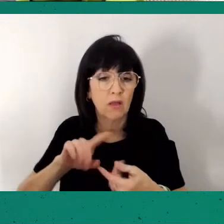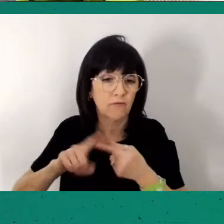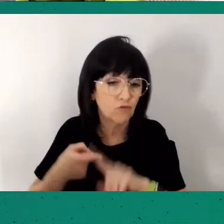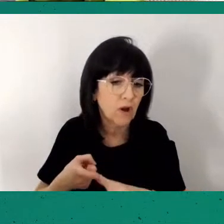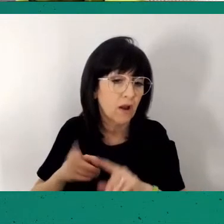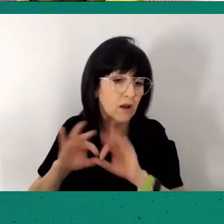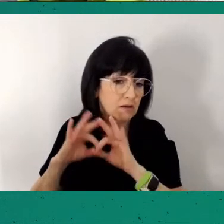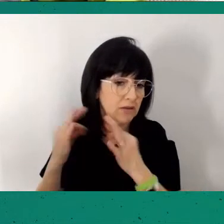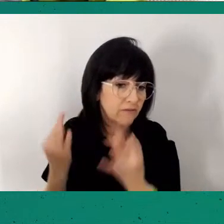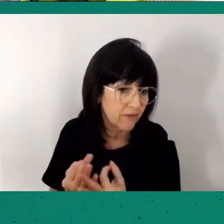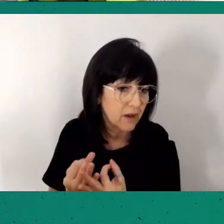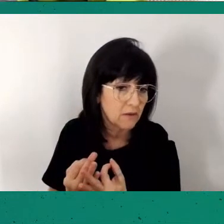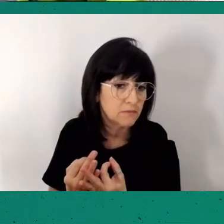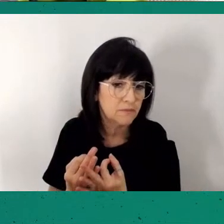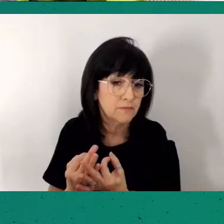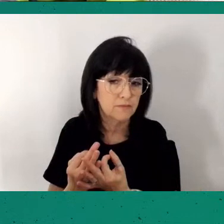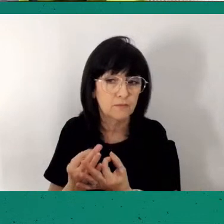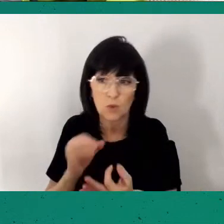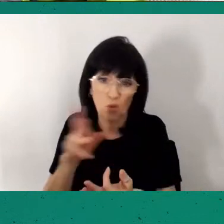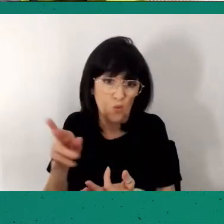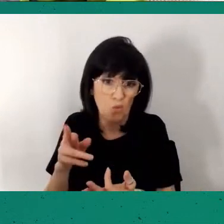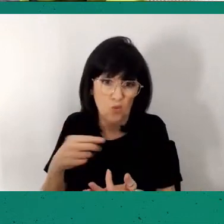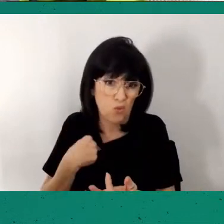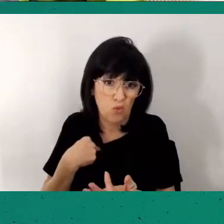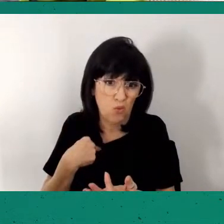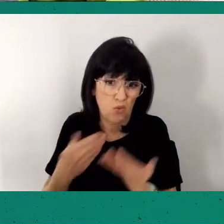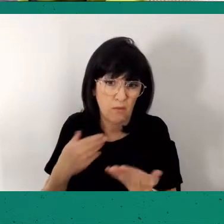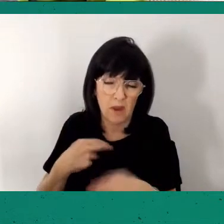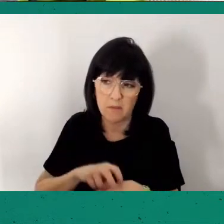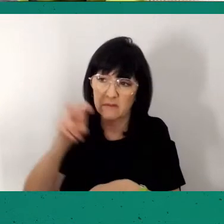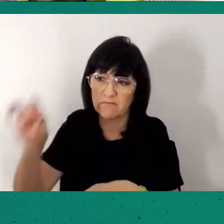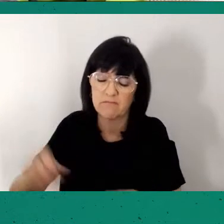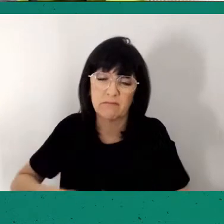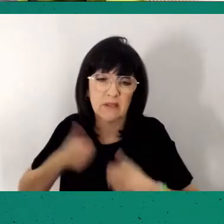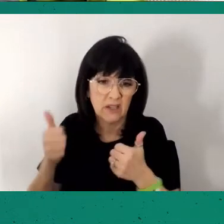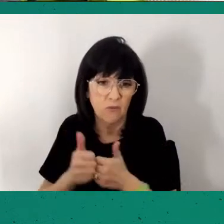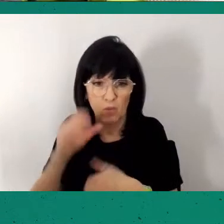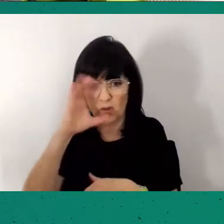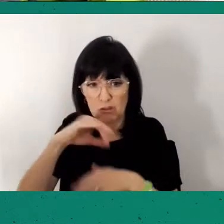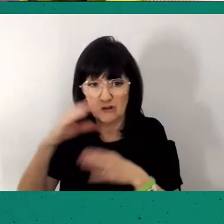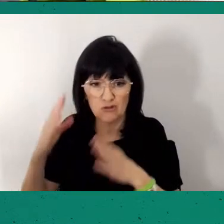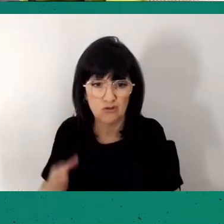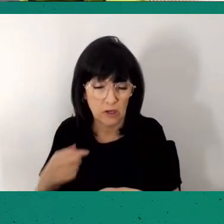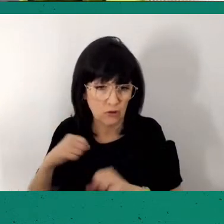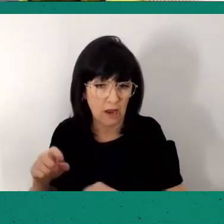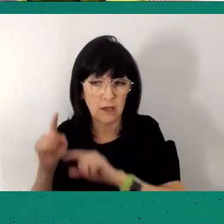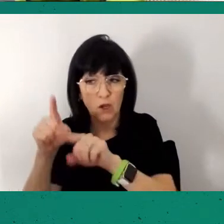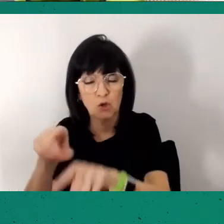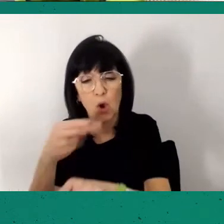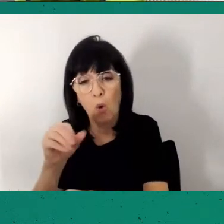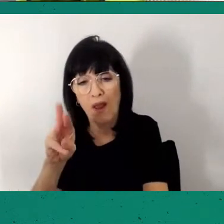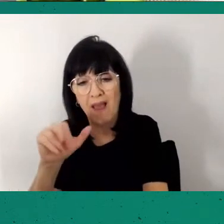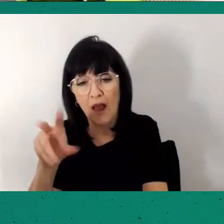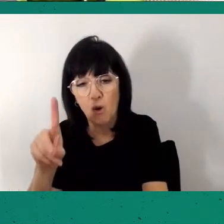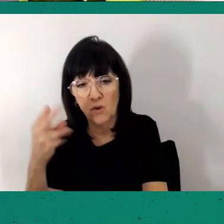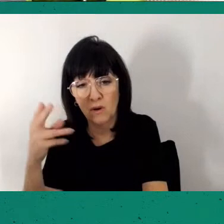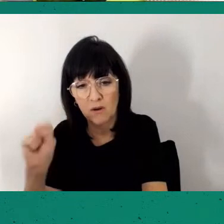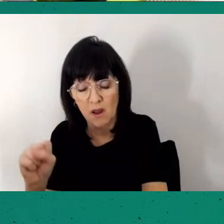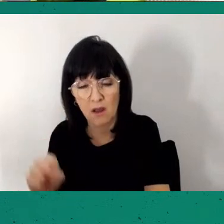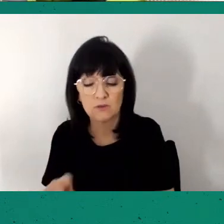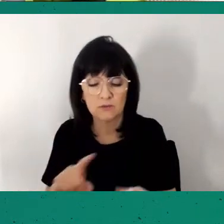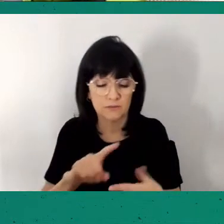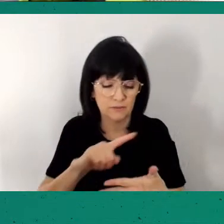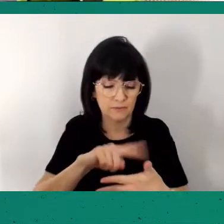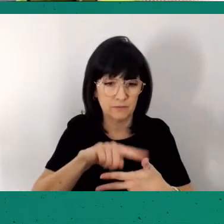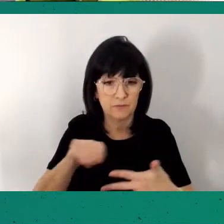or a complete stranger and attend Howard High School. Or two, I could move to Dover and attend